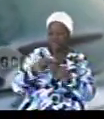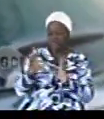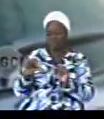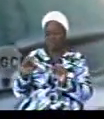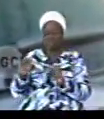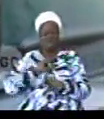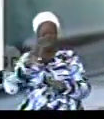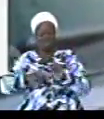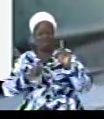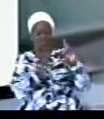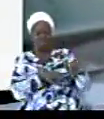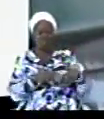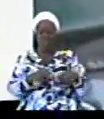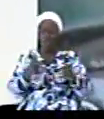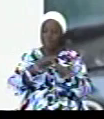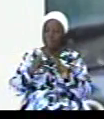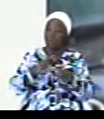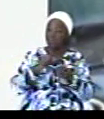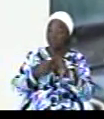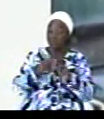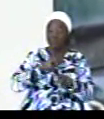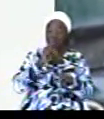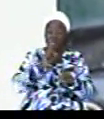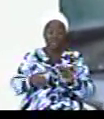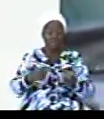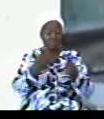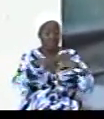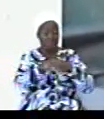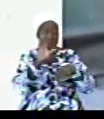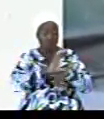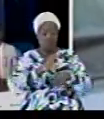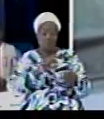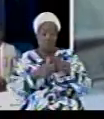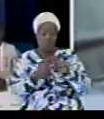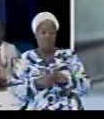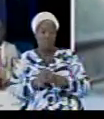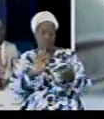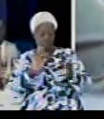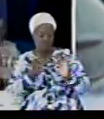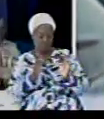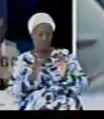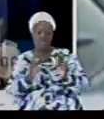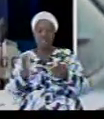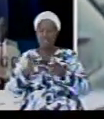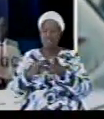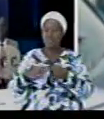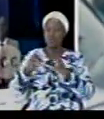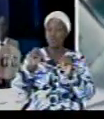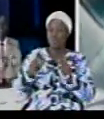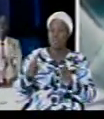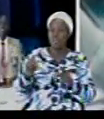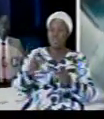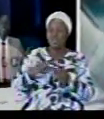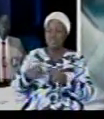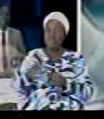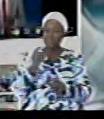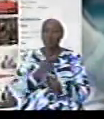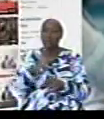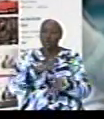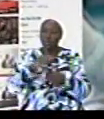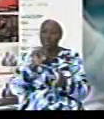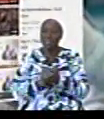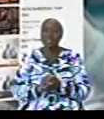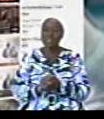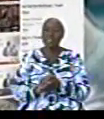join online. So I subscribed to YouTube, Deeper Life Christian Ministry on online. So on that very